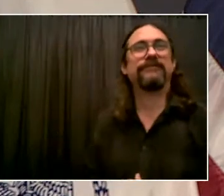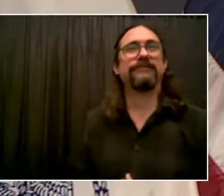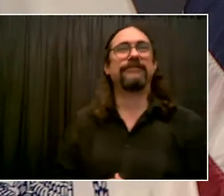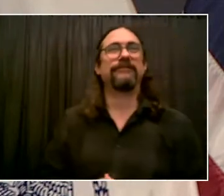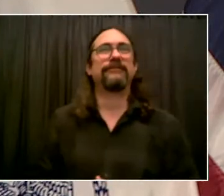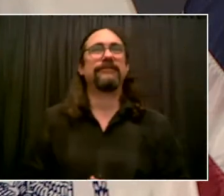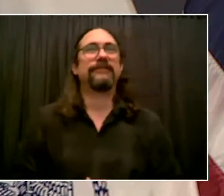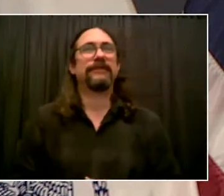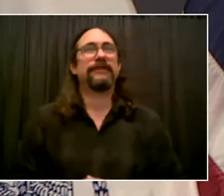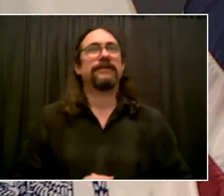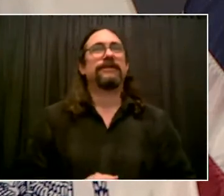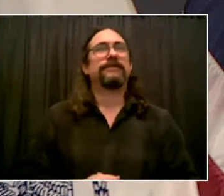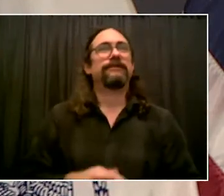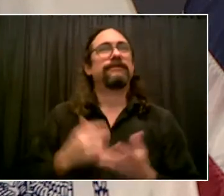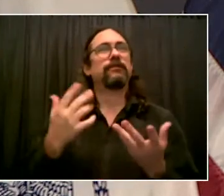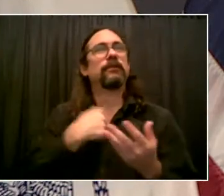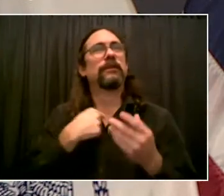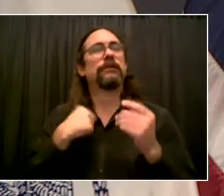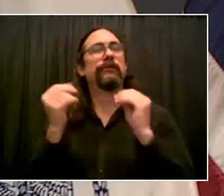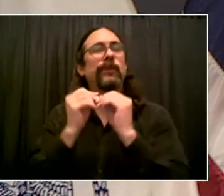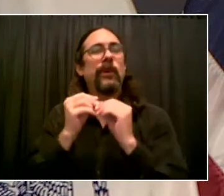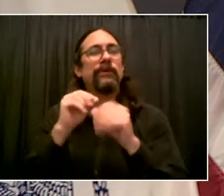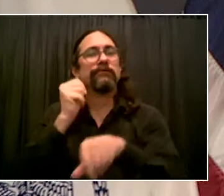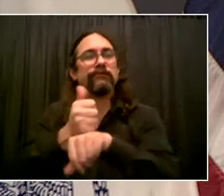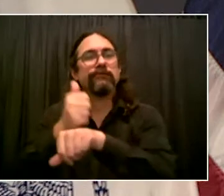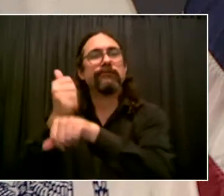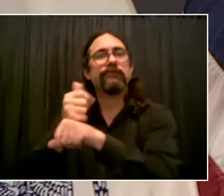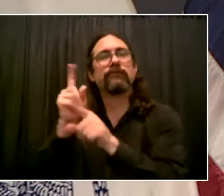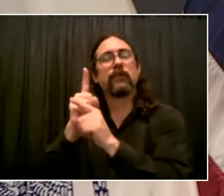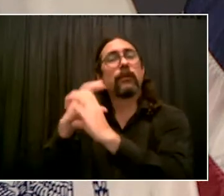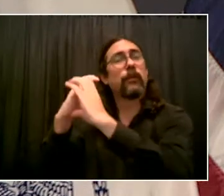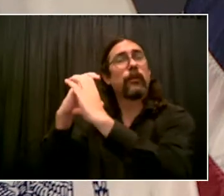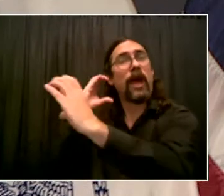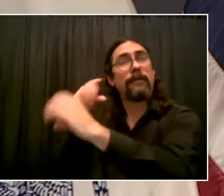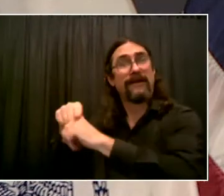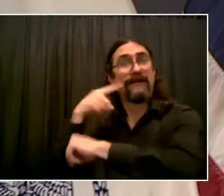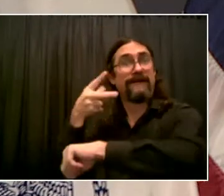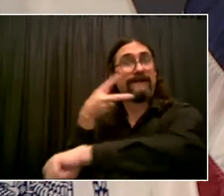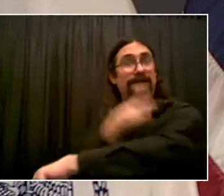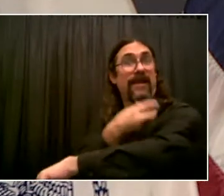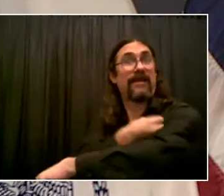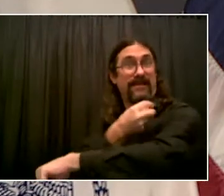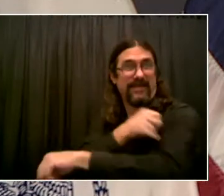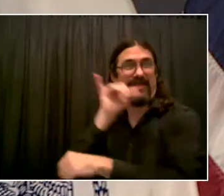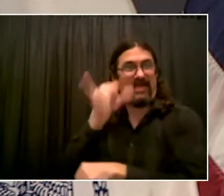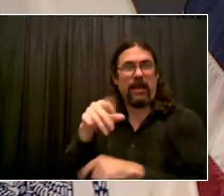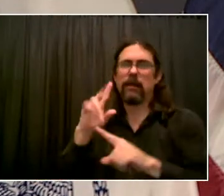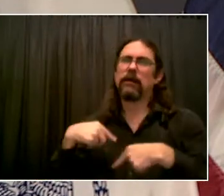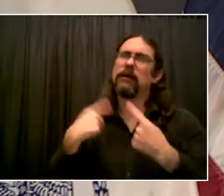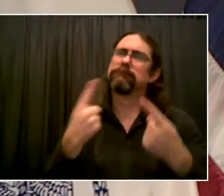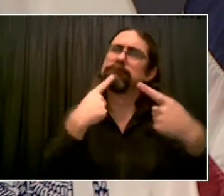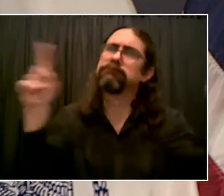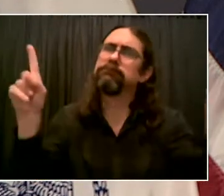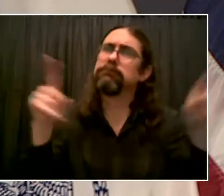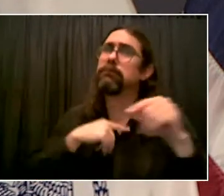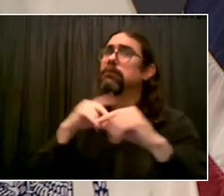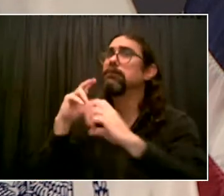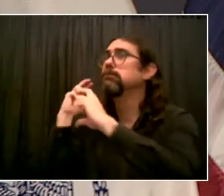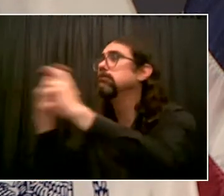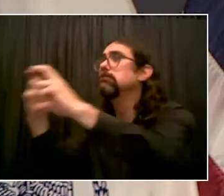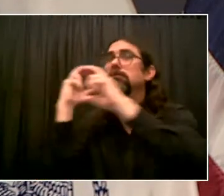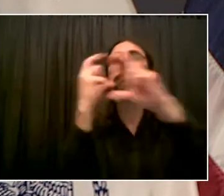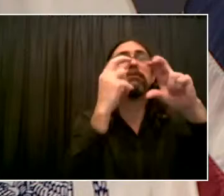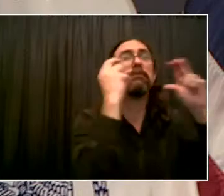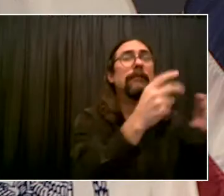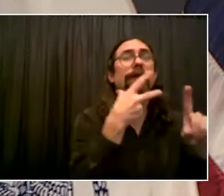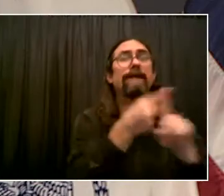done in the vaccination effort. So, great movies coming out. I know a lot of us are excited that James Bond is back and we can